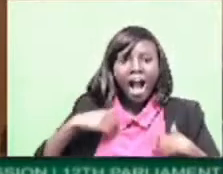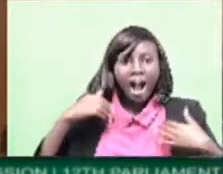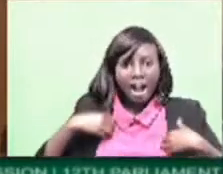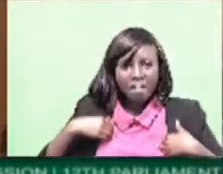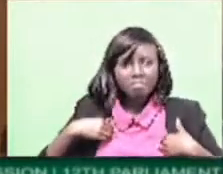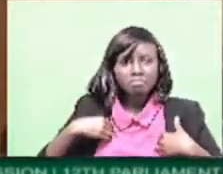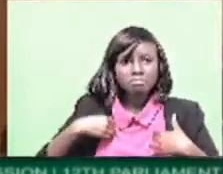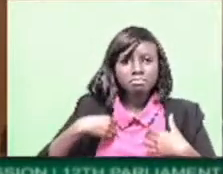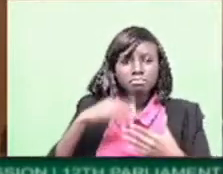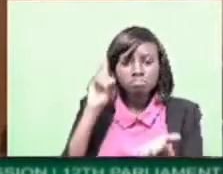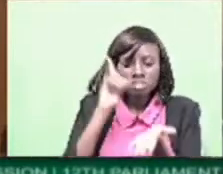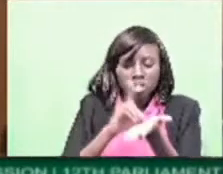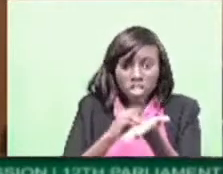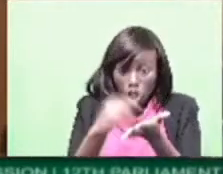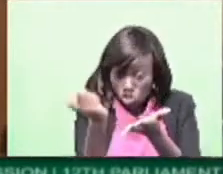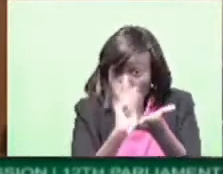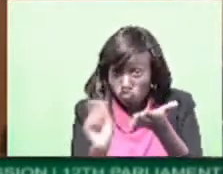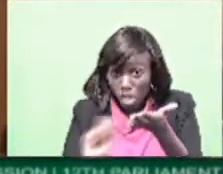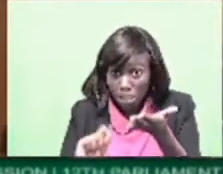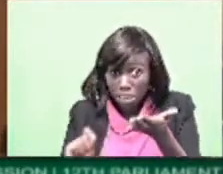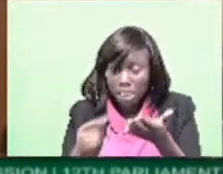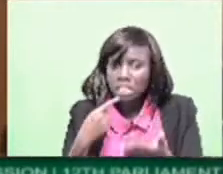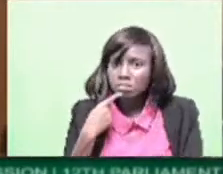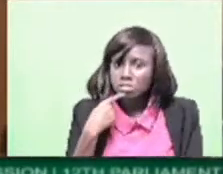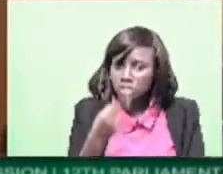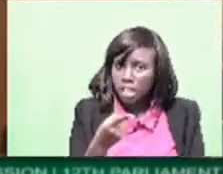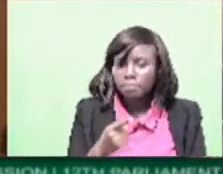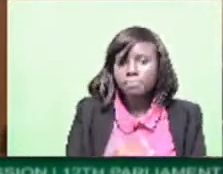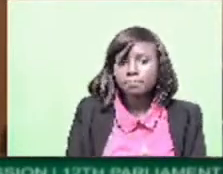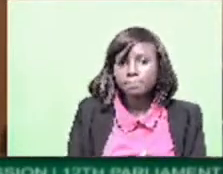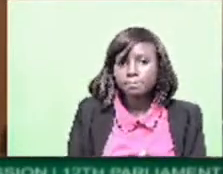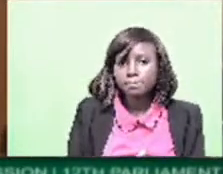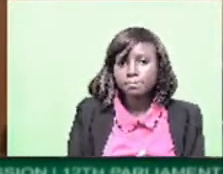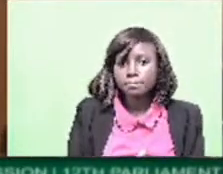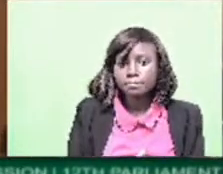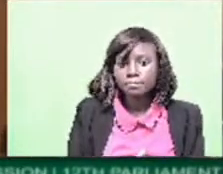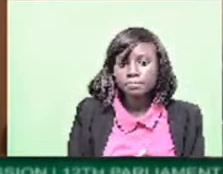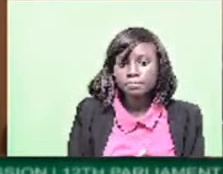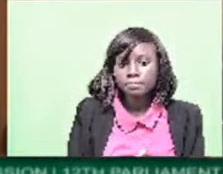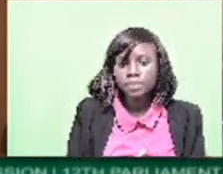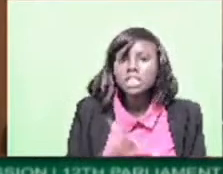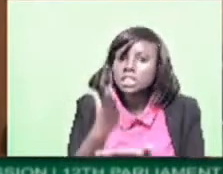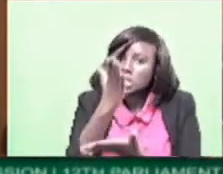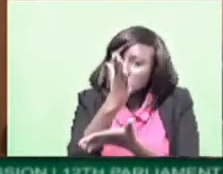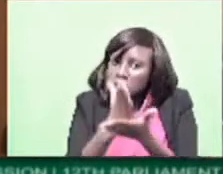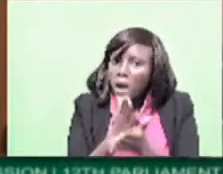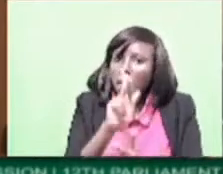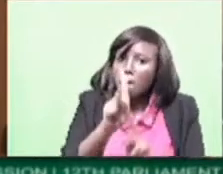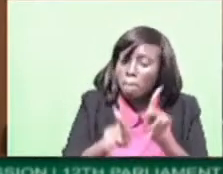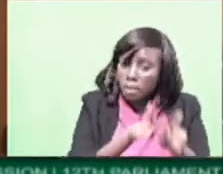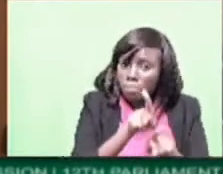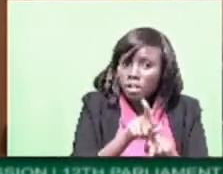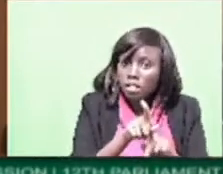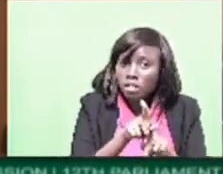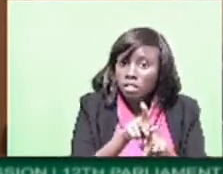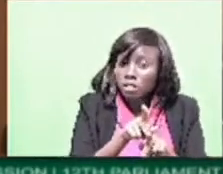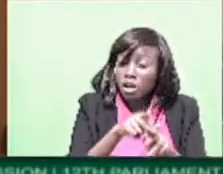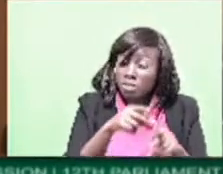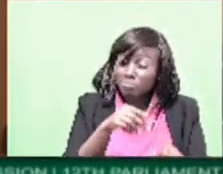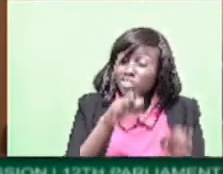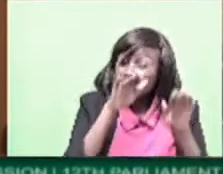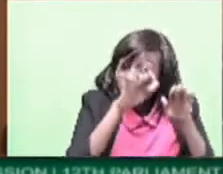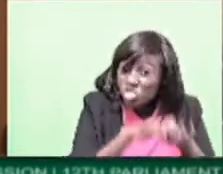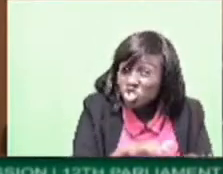is Dr. Michael Raz, and he had to say, and I quote him, "Some individuals, particularly children with sensory